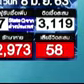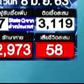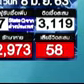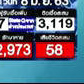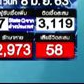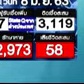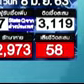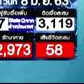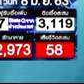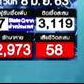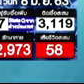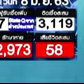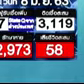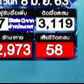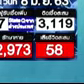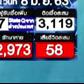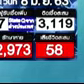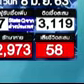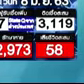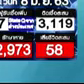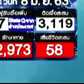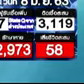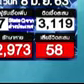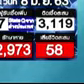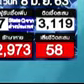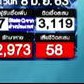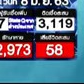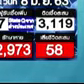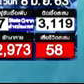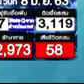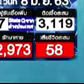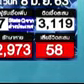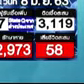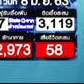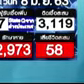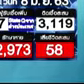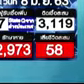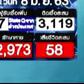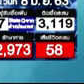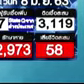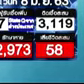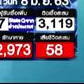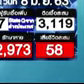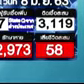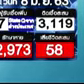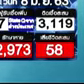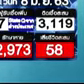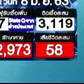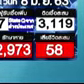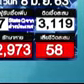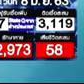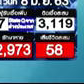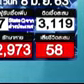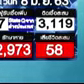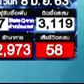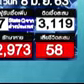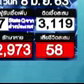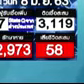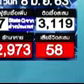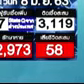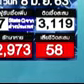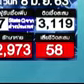non-Thai nationals with valid work permit or permission to work in Thailand are eligible to apply. It's the registration process